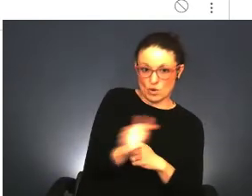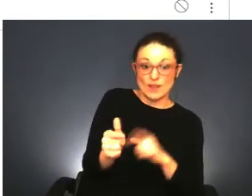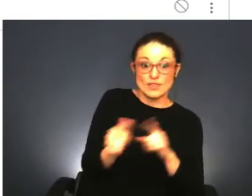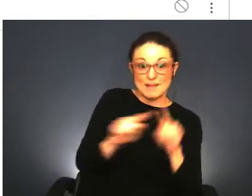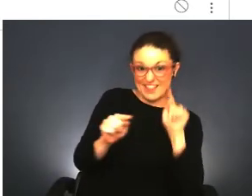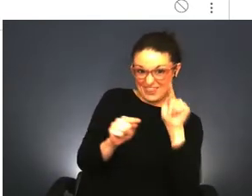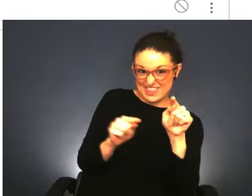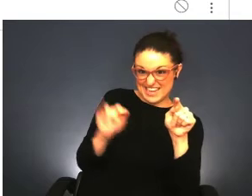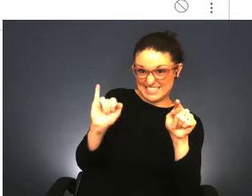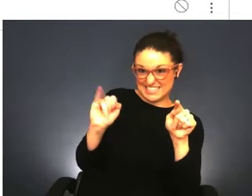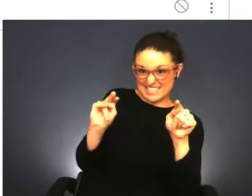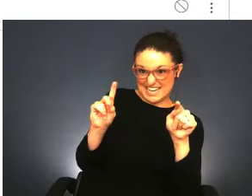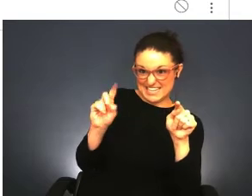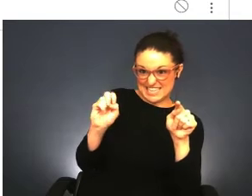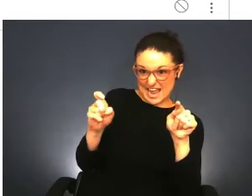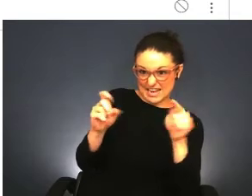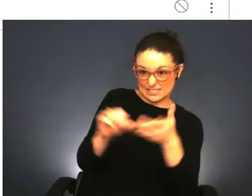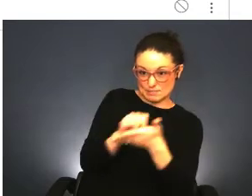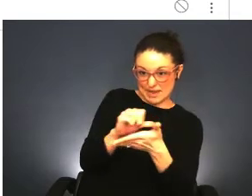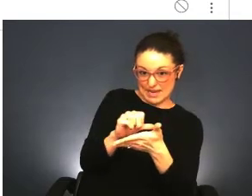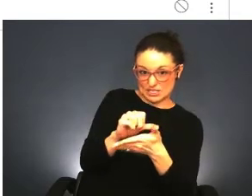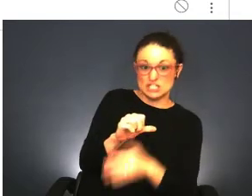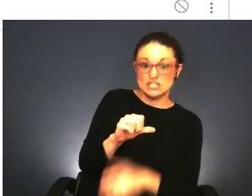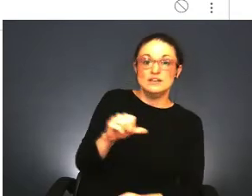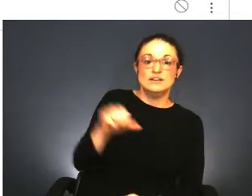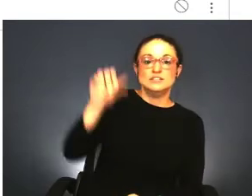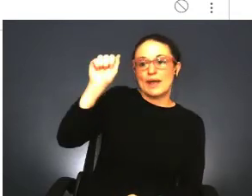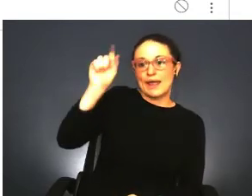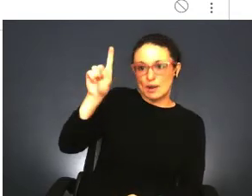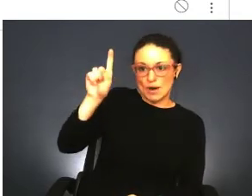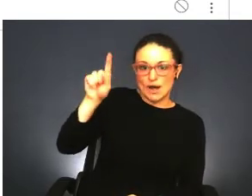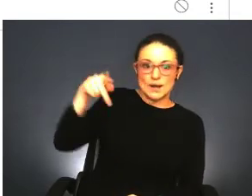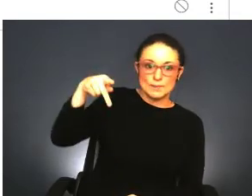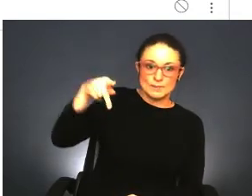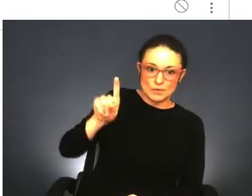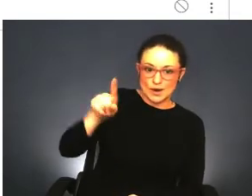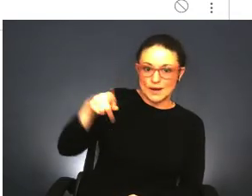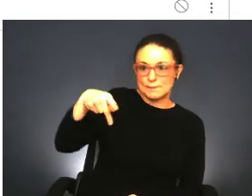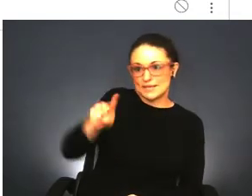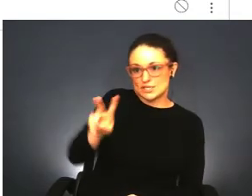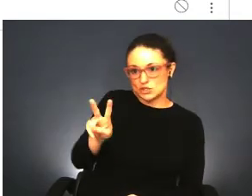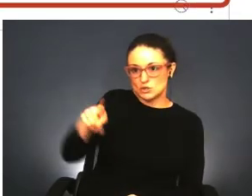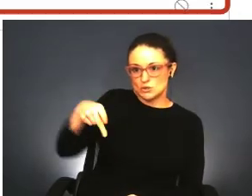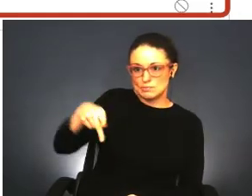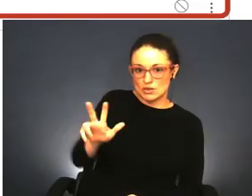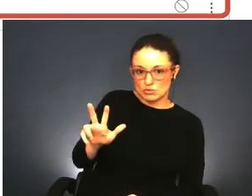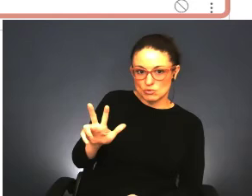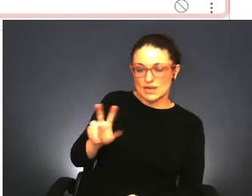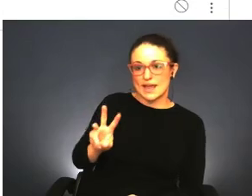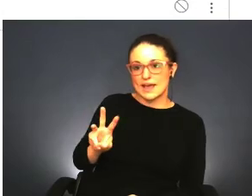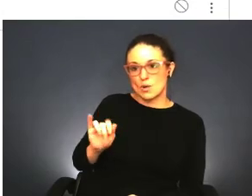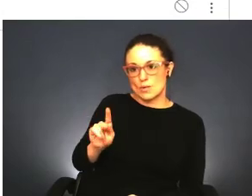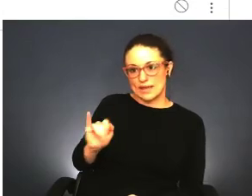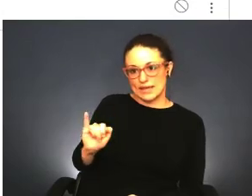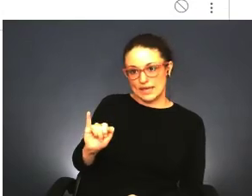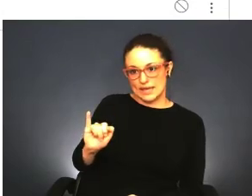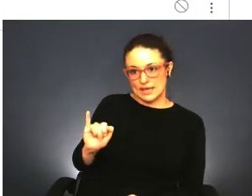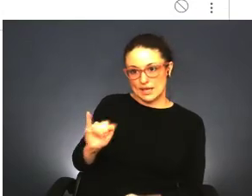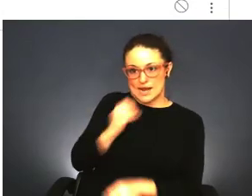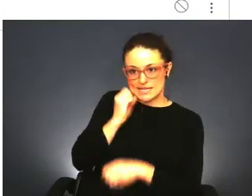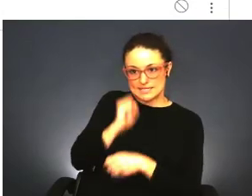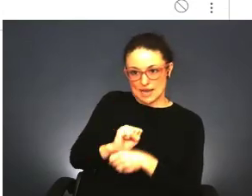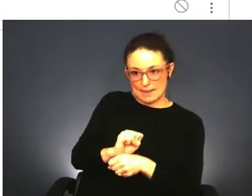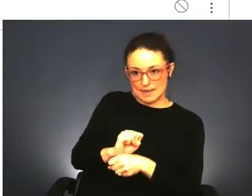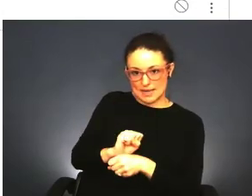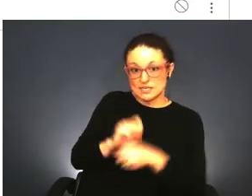have. Assignments, A1, P1, P2, P3, and a wiki assignment. These first four